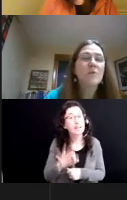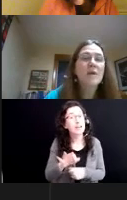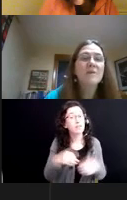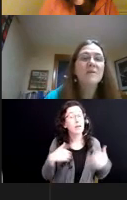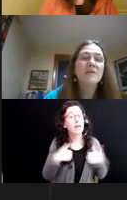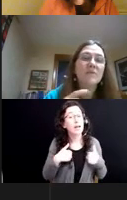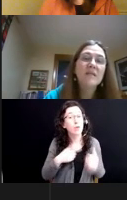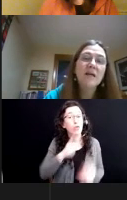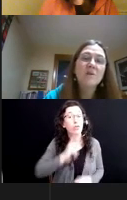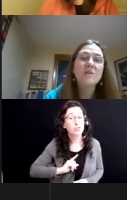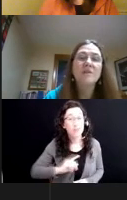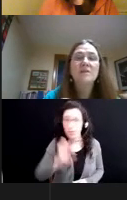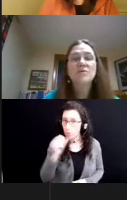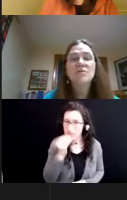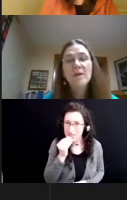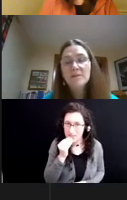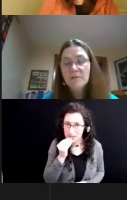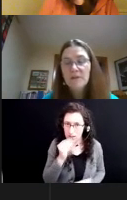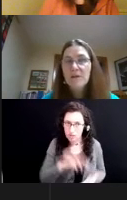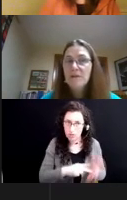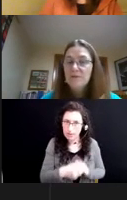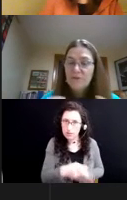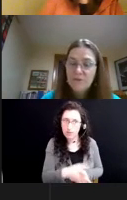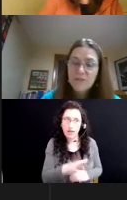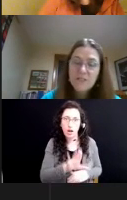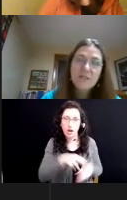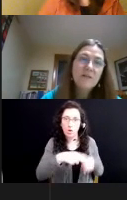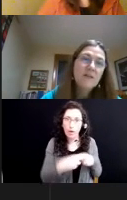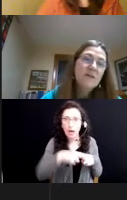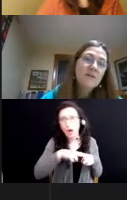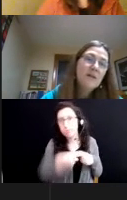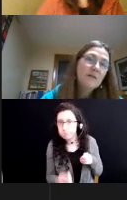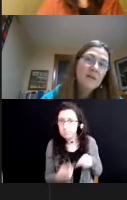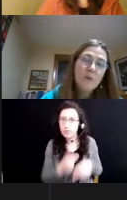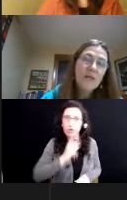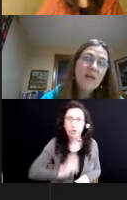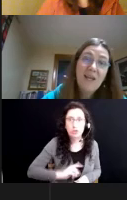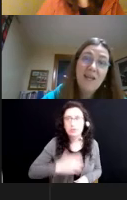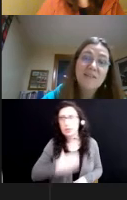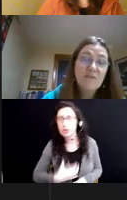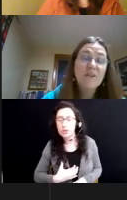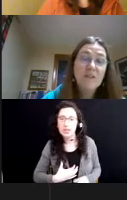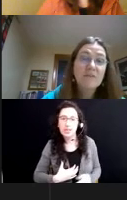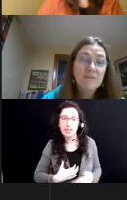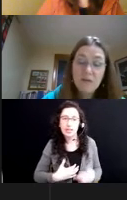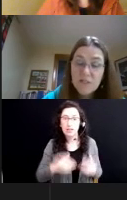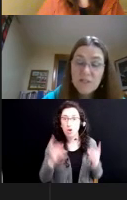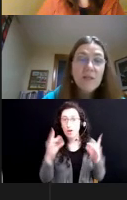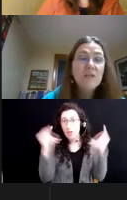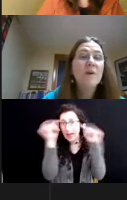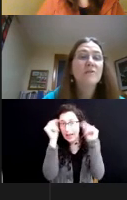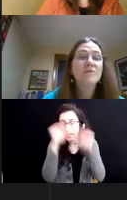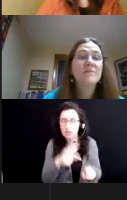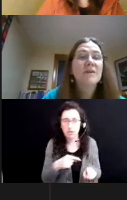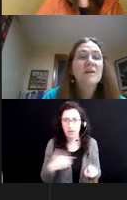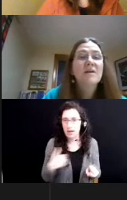got a double whammy. They don't eat adequately, they lose weight, they're thirsty, they get wicked headaches, they feel like lousy,